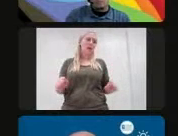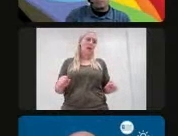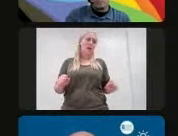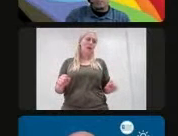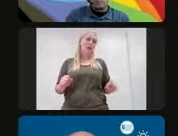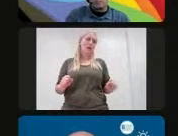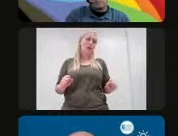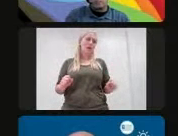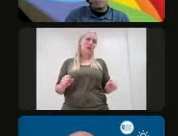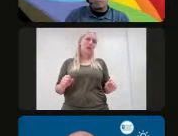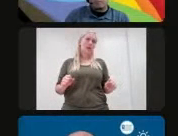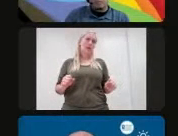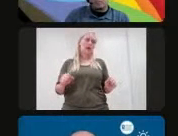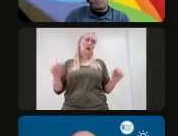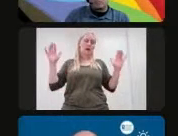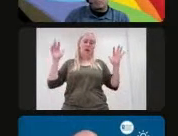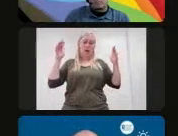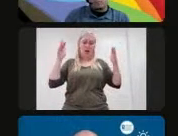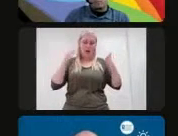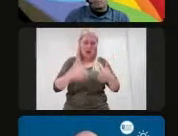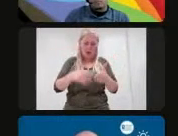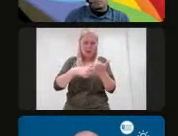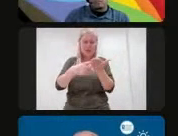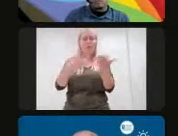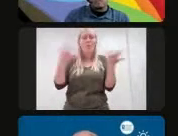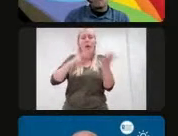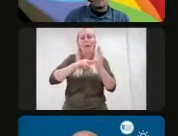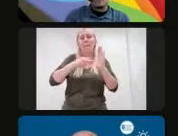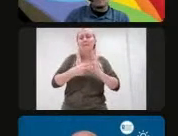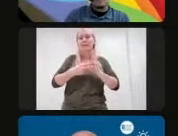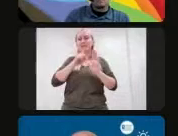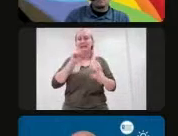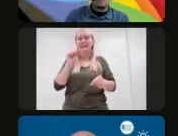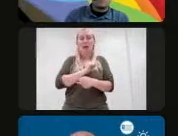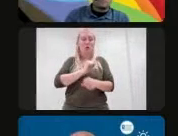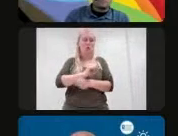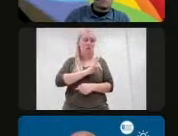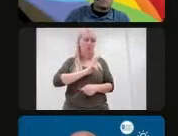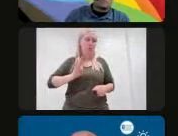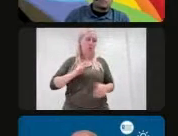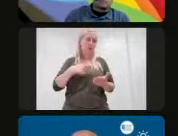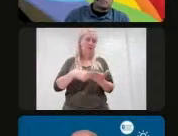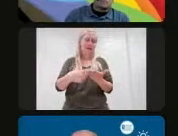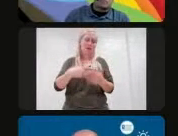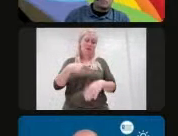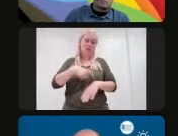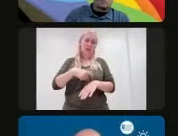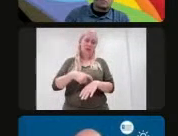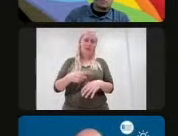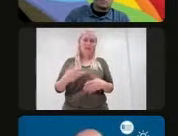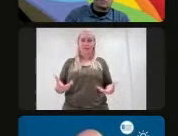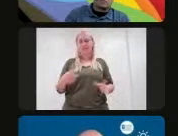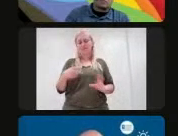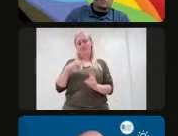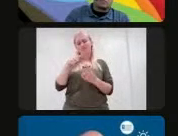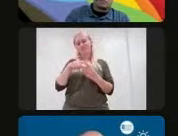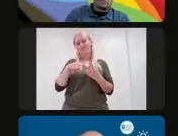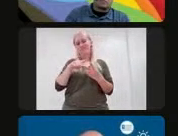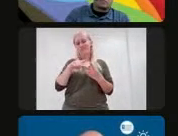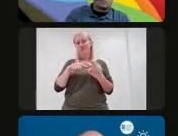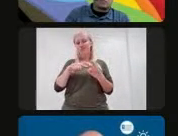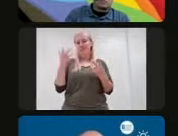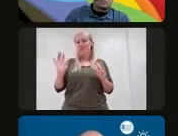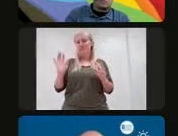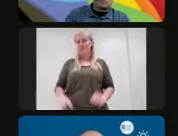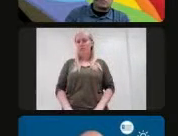to discussion of what this means during the actual board discussion time. But those are the two suggestions I would